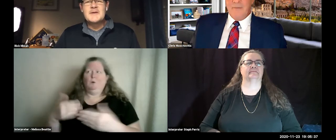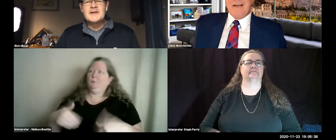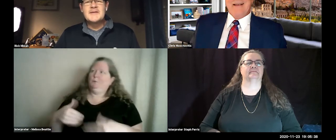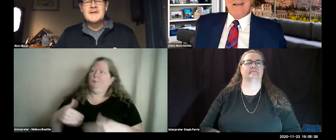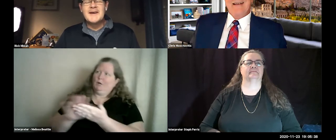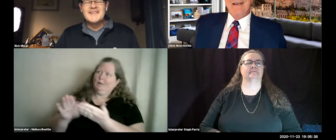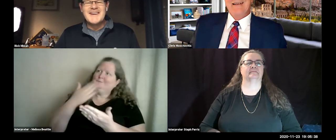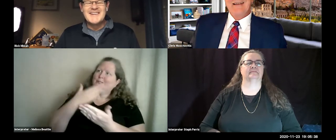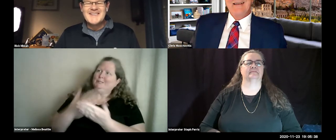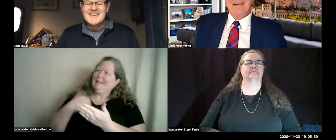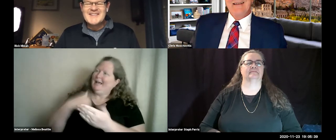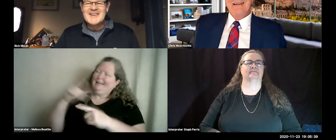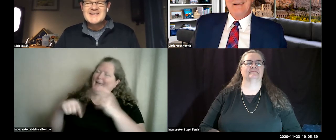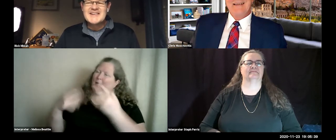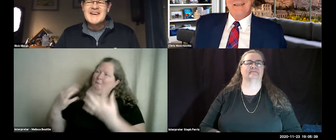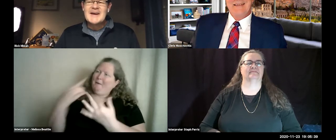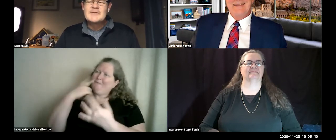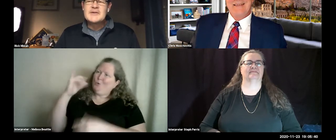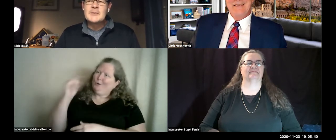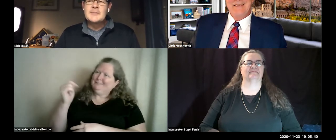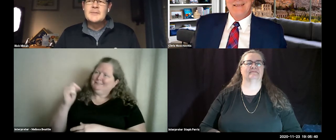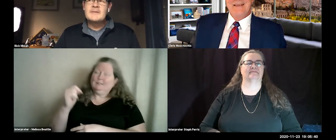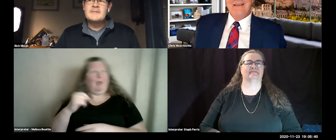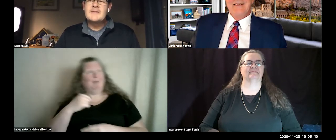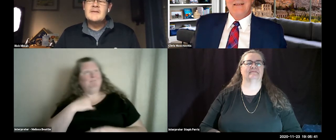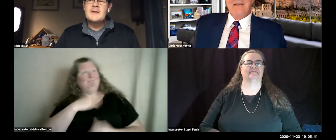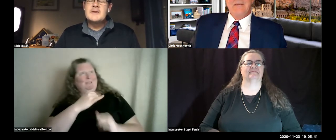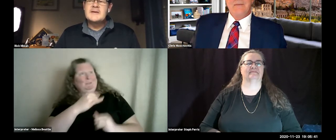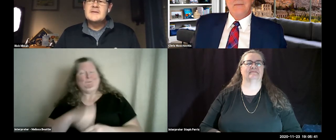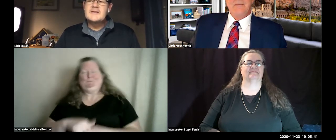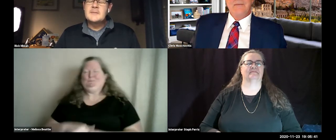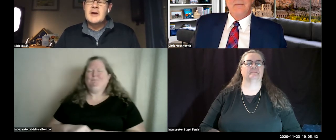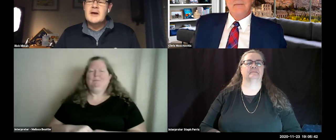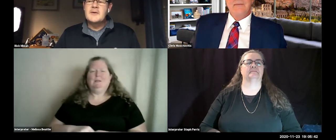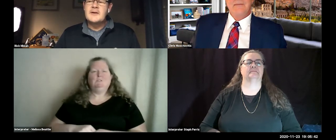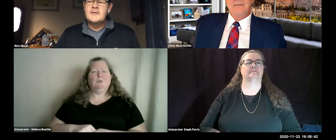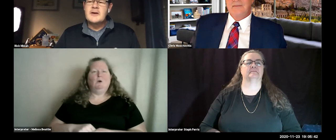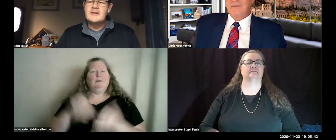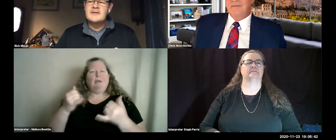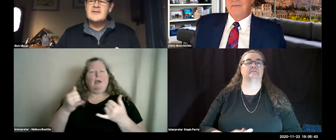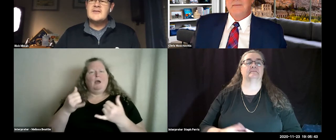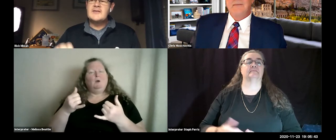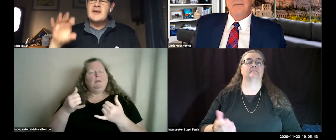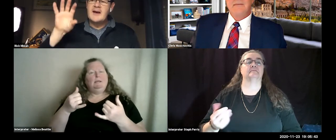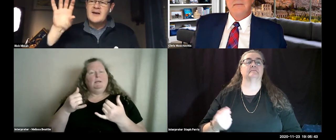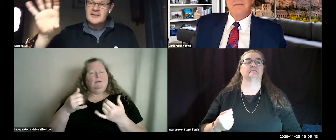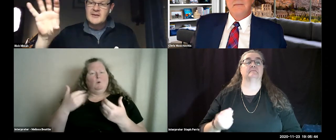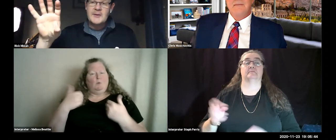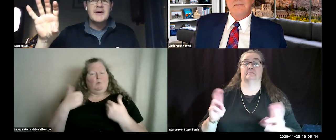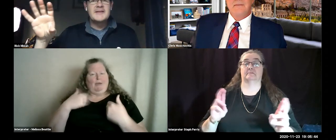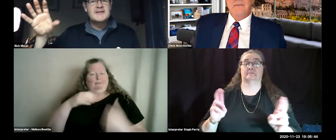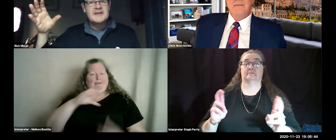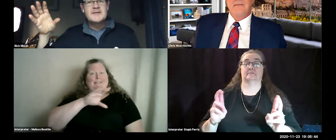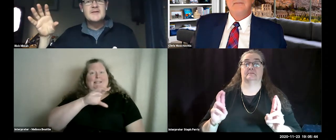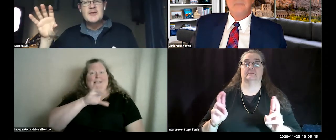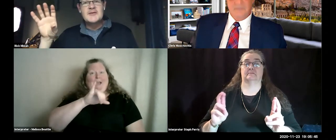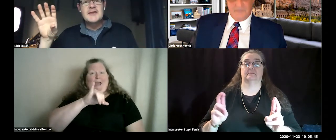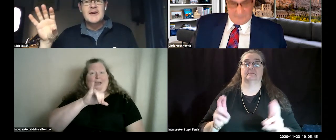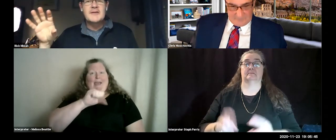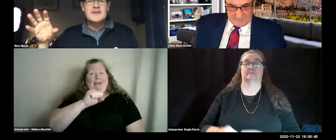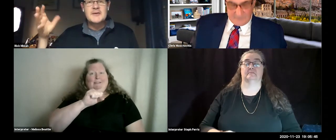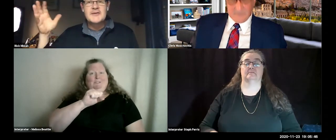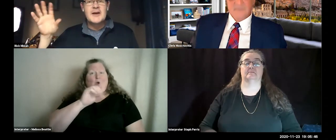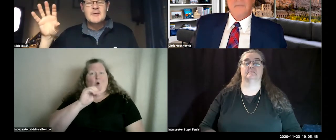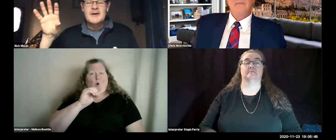neither. Literally, yeah. No, I can imagine. So take me down this path, right? We've got the CISO, right? The Chief